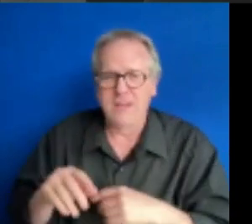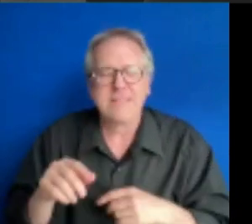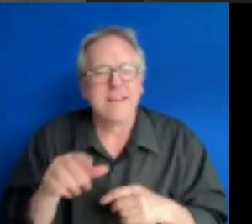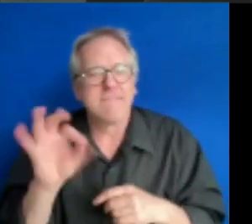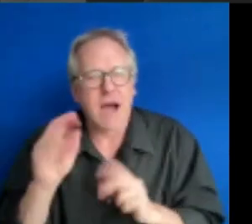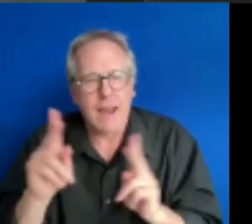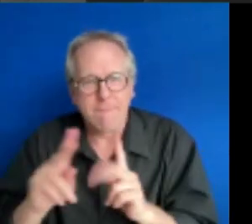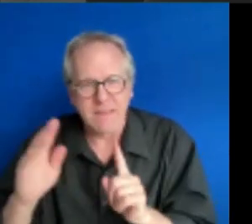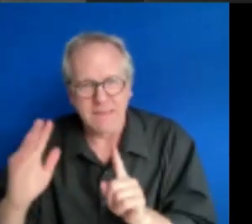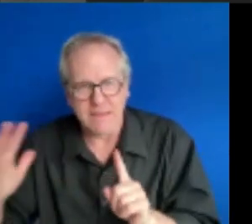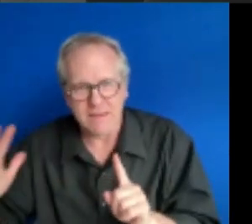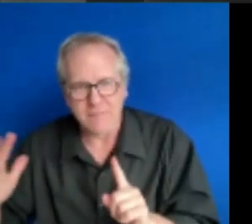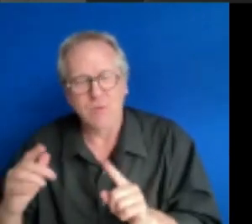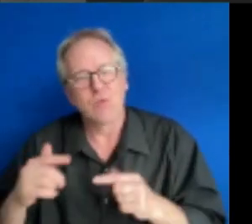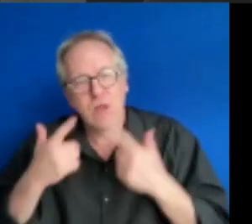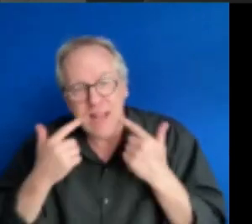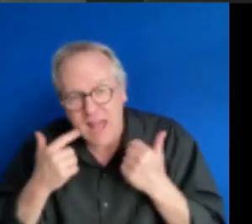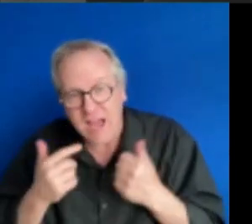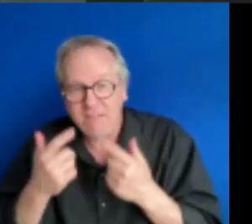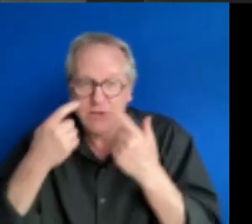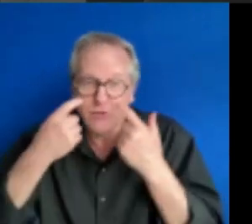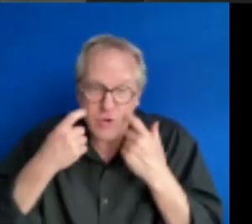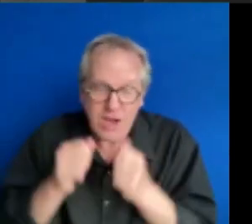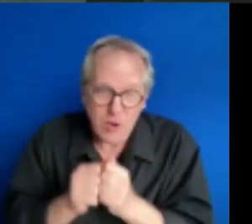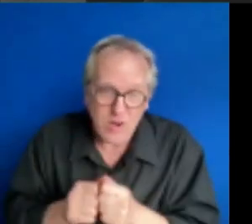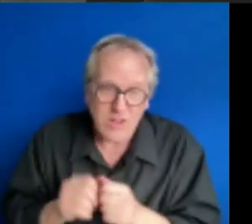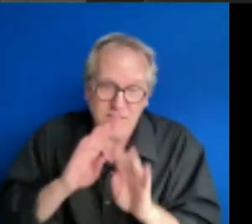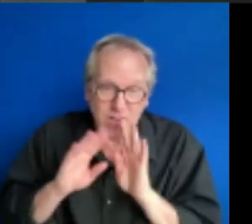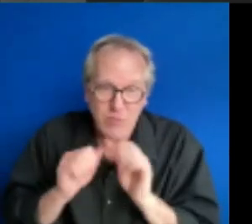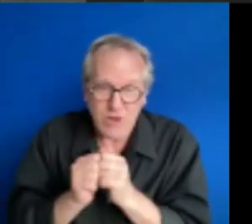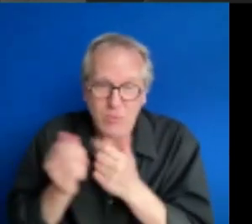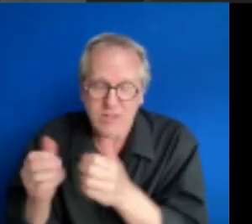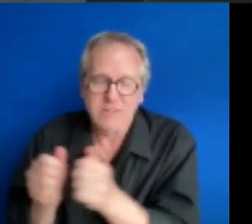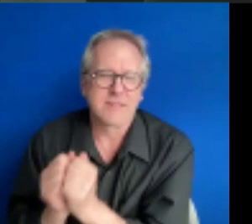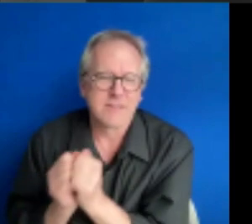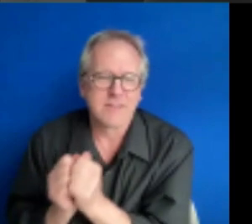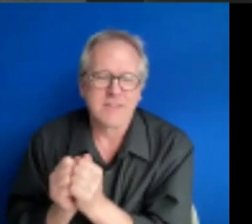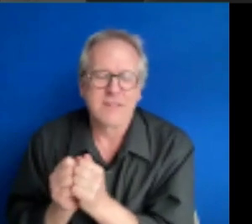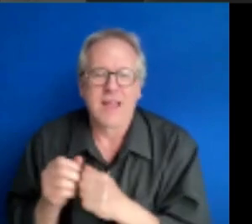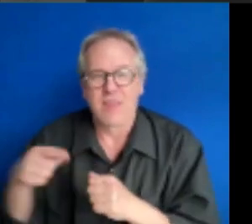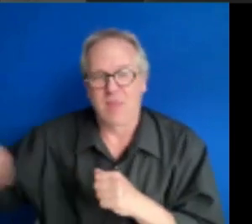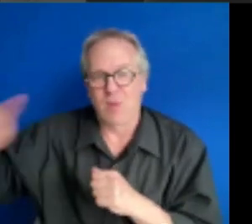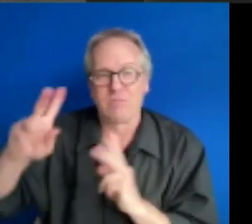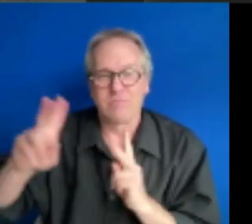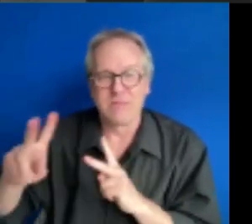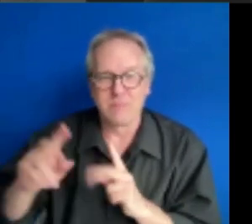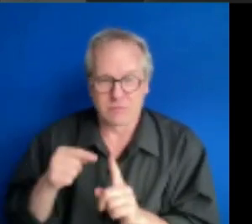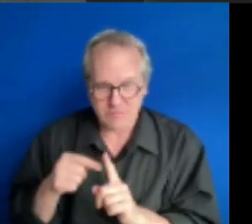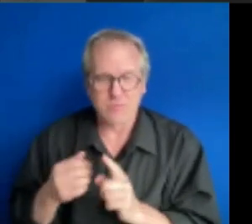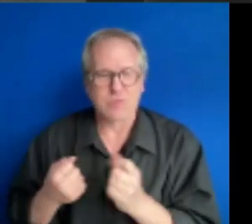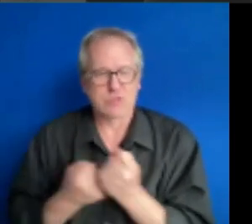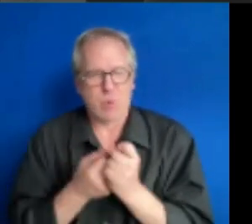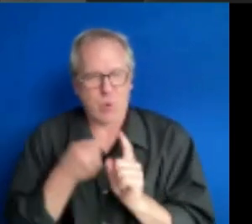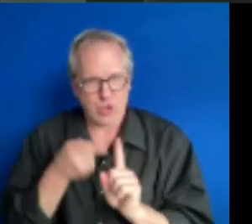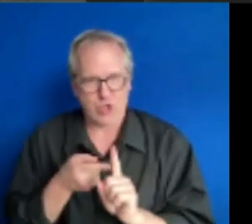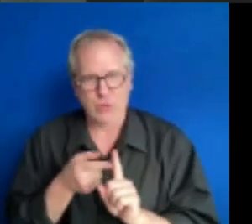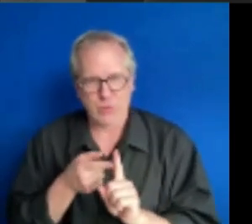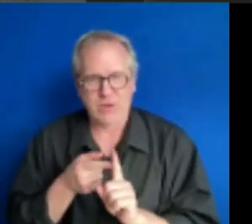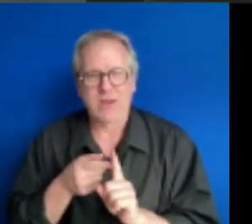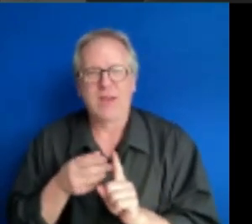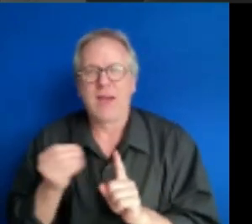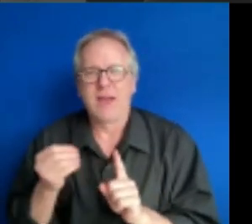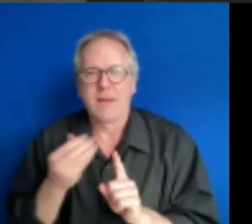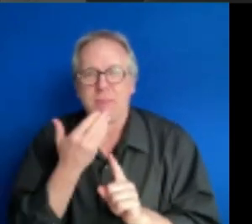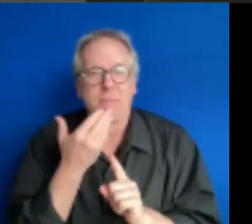you can laugh and cry with and be frustrated with and who are going to support you. And